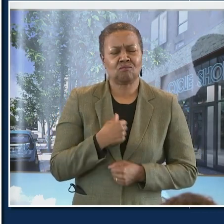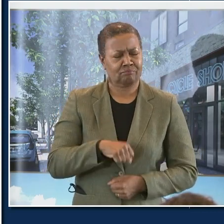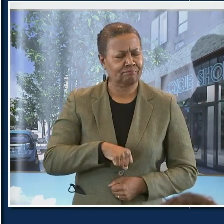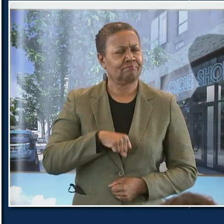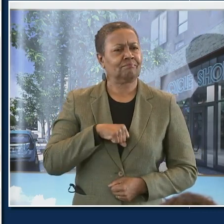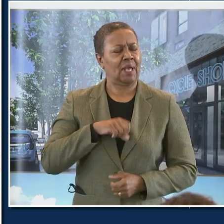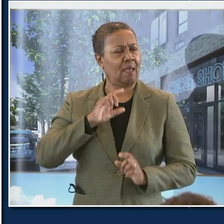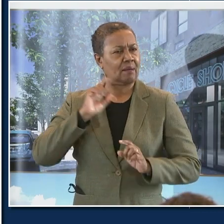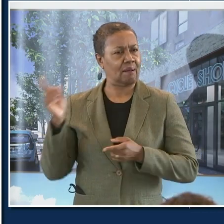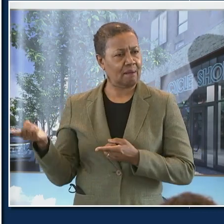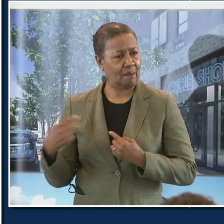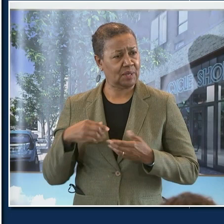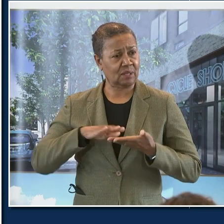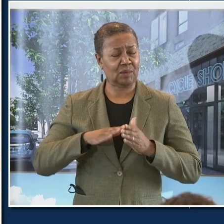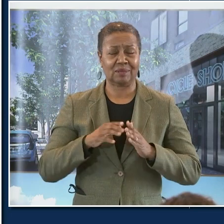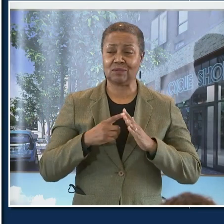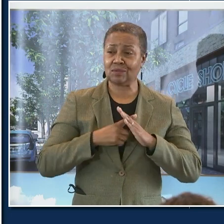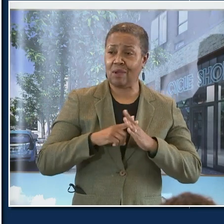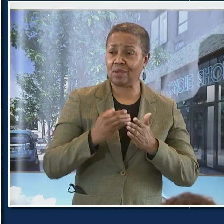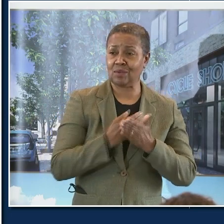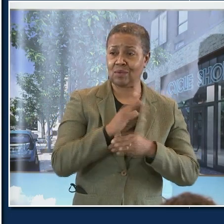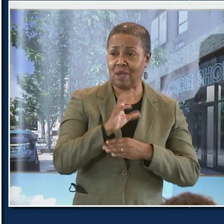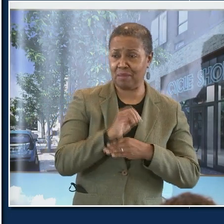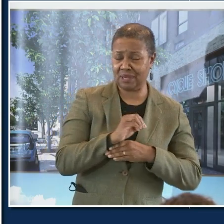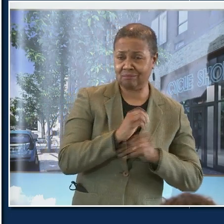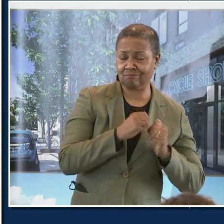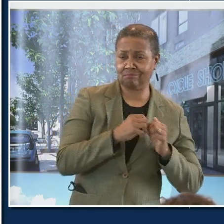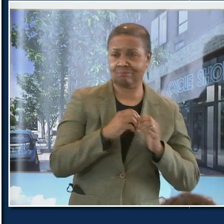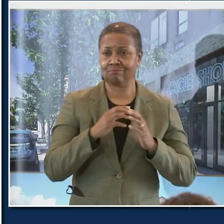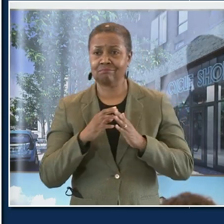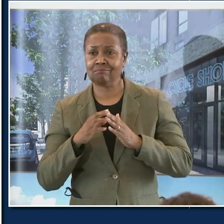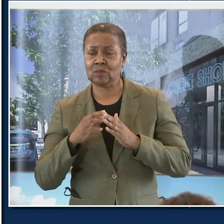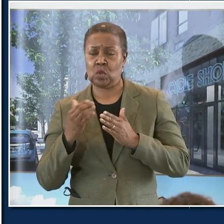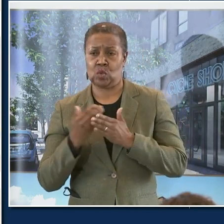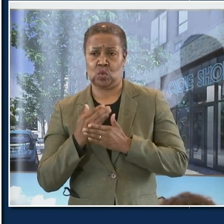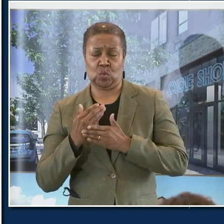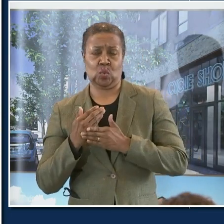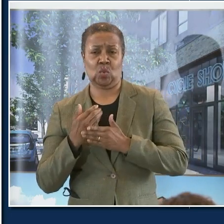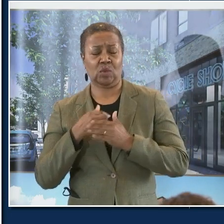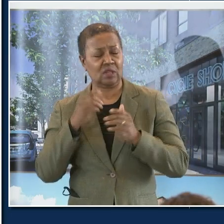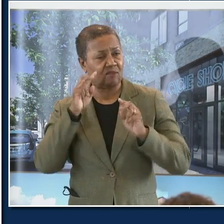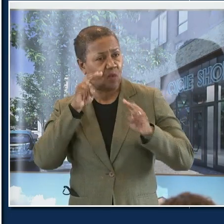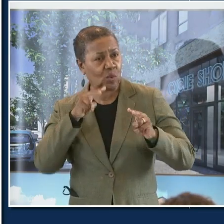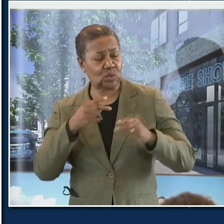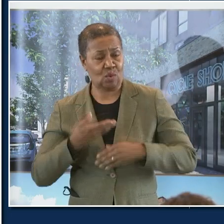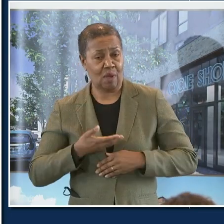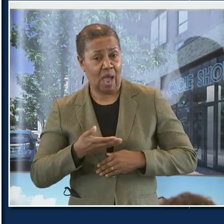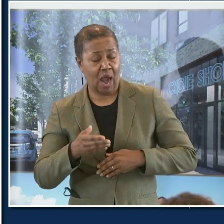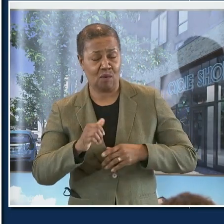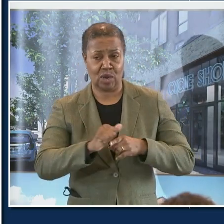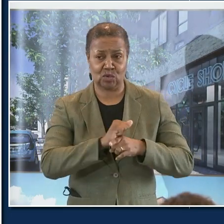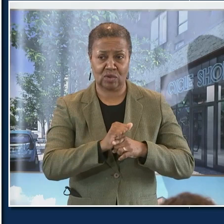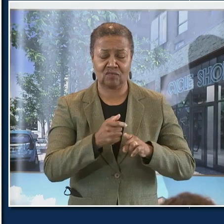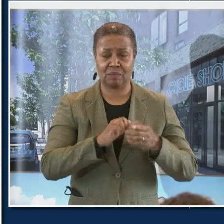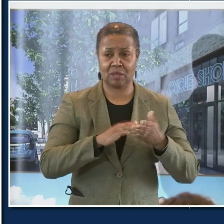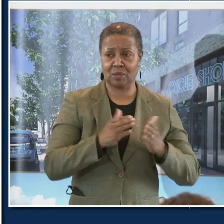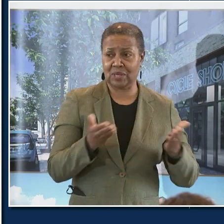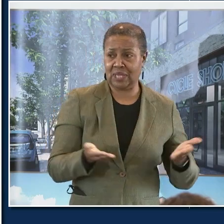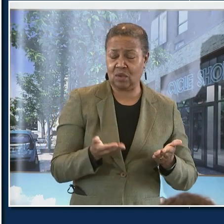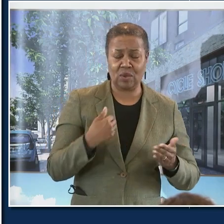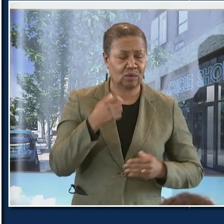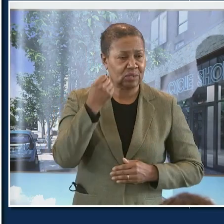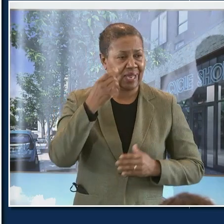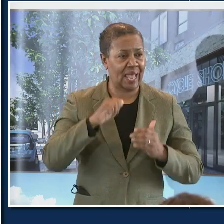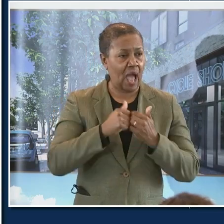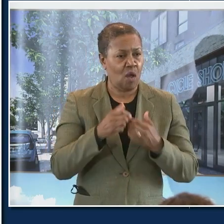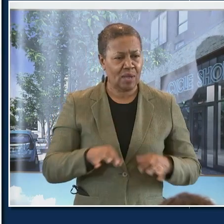pride in coming into the community, starting new companies, and building existing companies. We look forward to hiring and training from the community because we understand